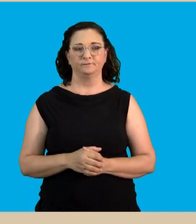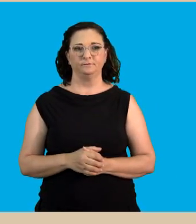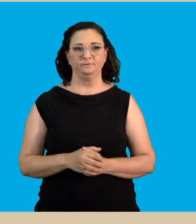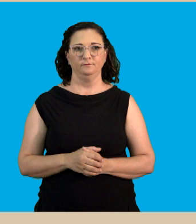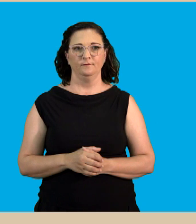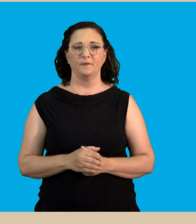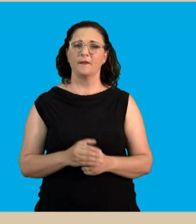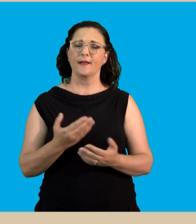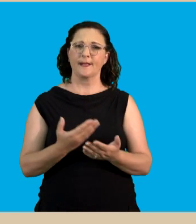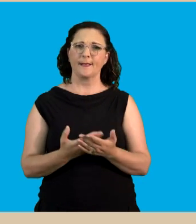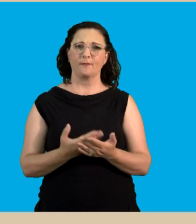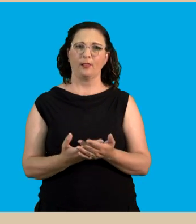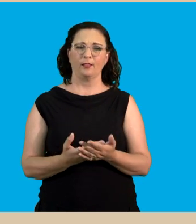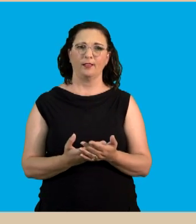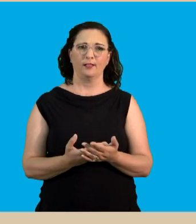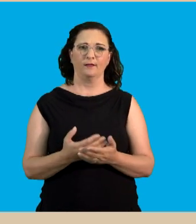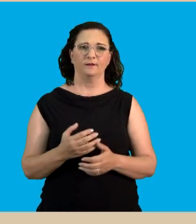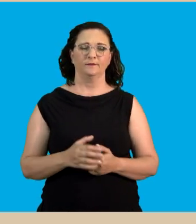are able